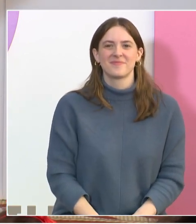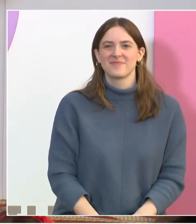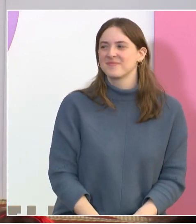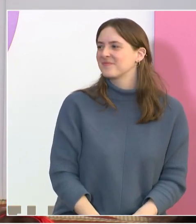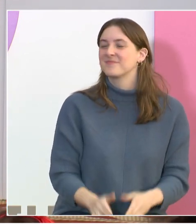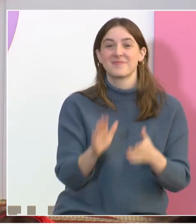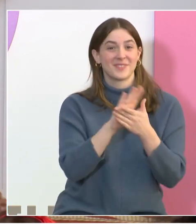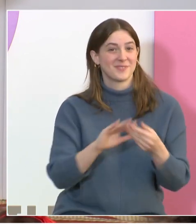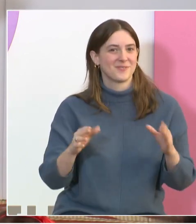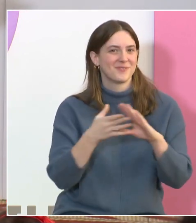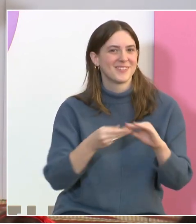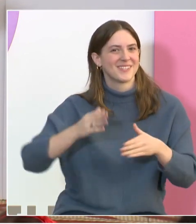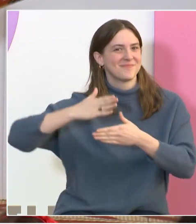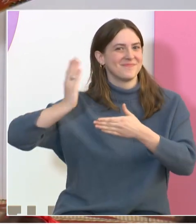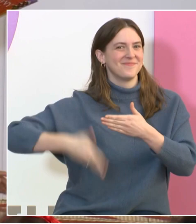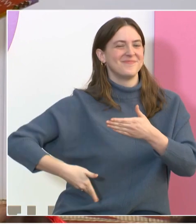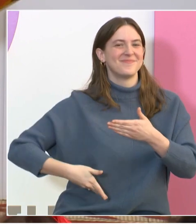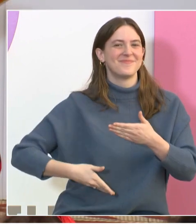Guys, stand?